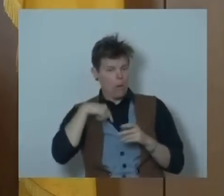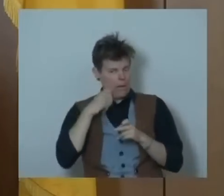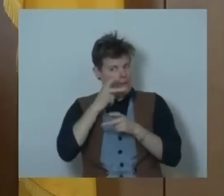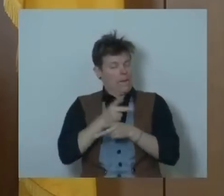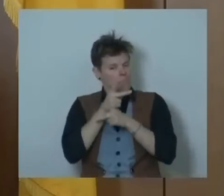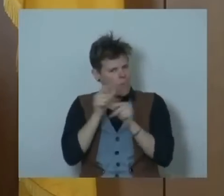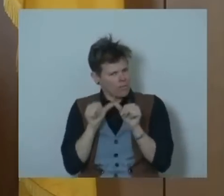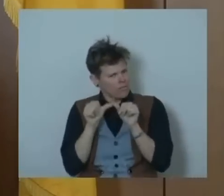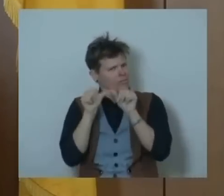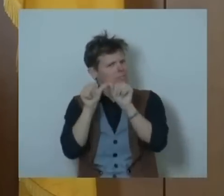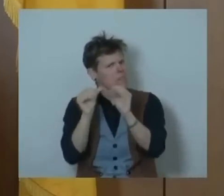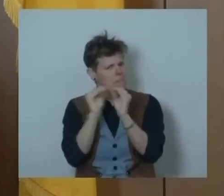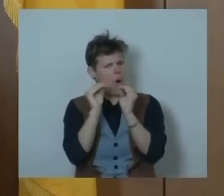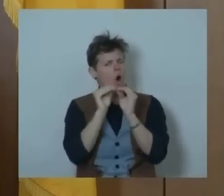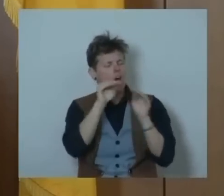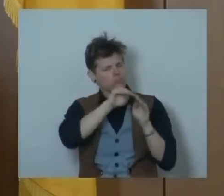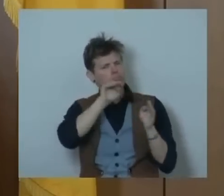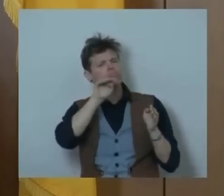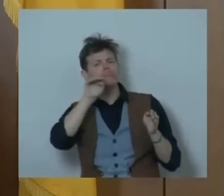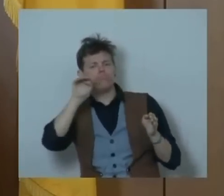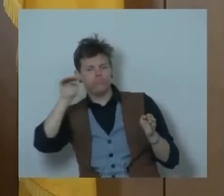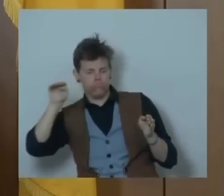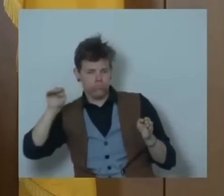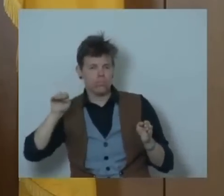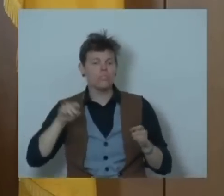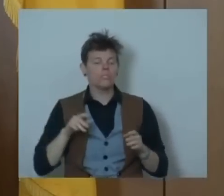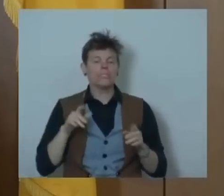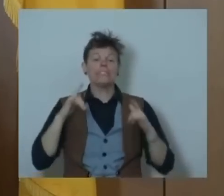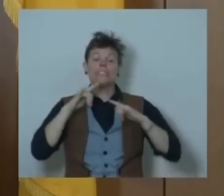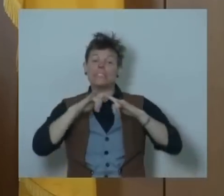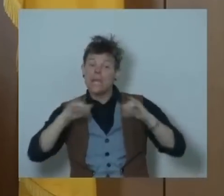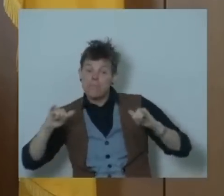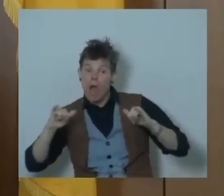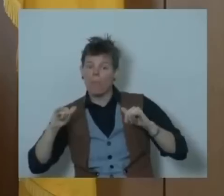and start to reopen our economic sector.